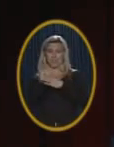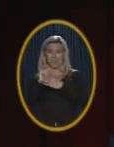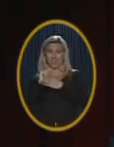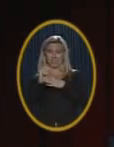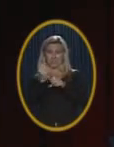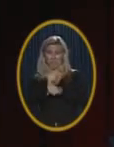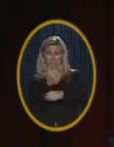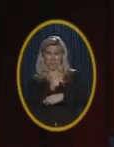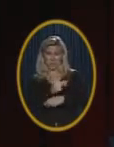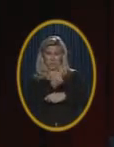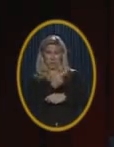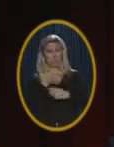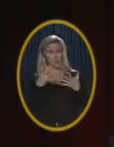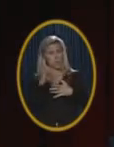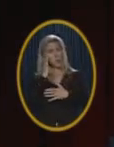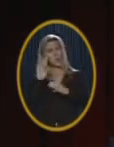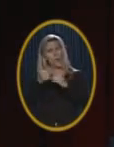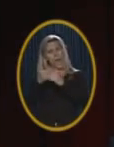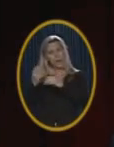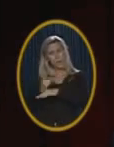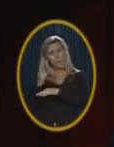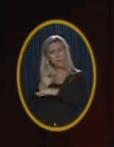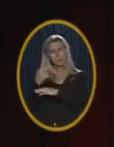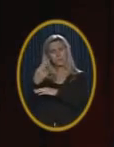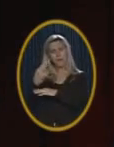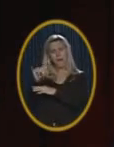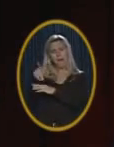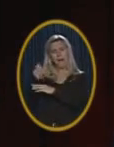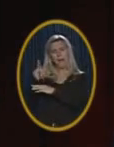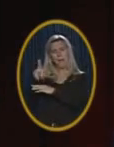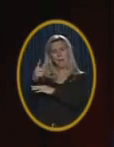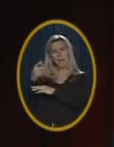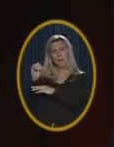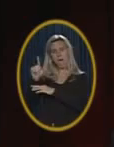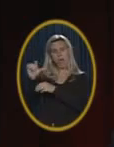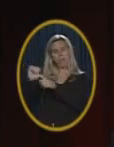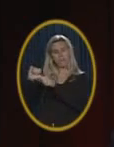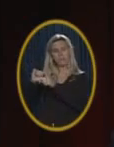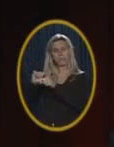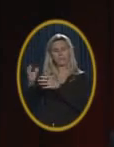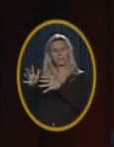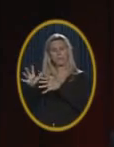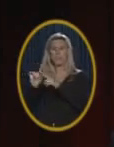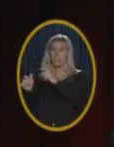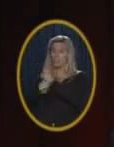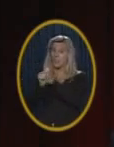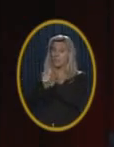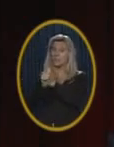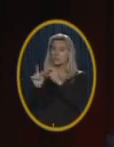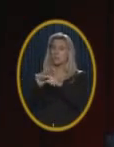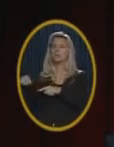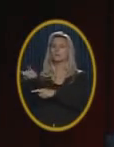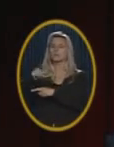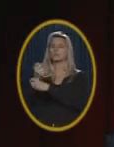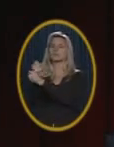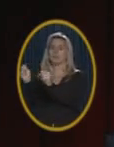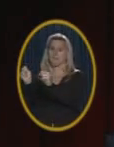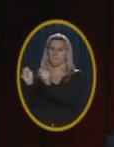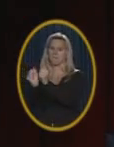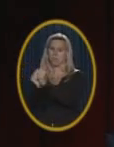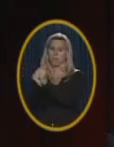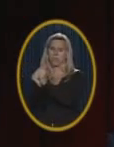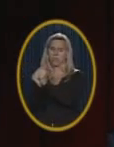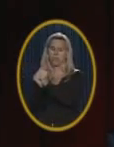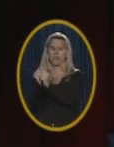green propellants. But y'all know how to use hypergols, and they're pretty safe operating things. But they're dangerous, and you have to be careful with them. And